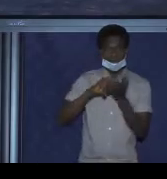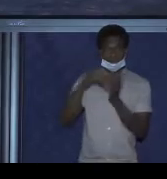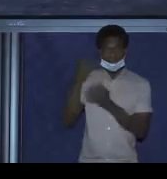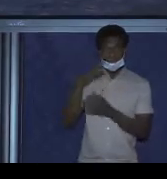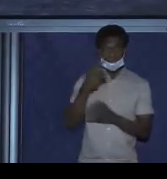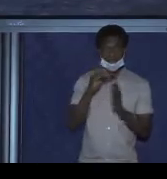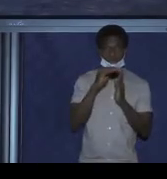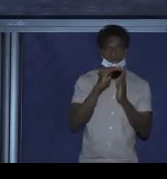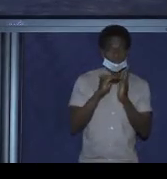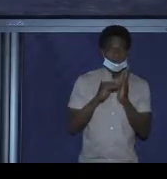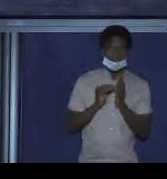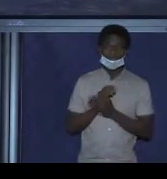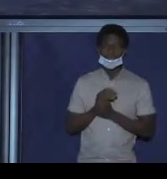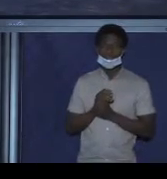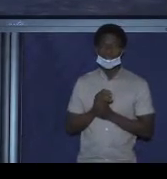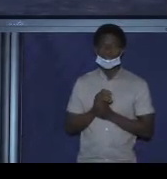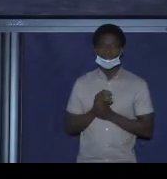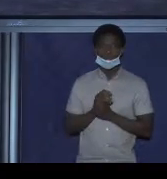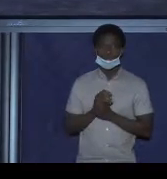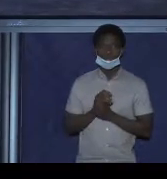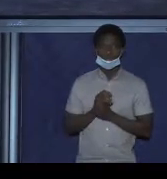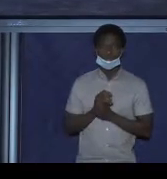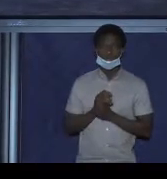Find the meaning of the following.